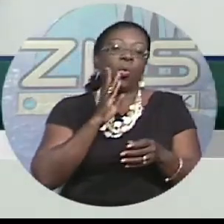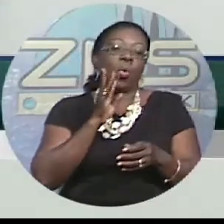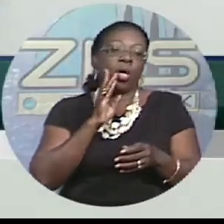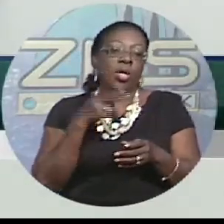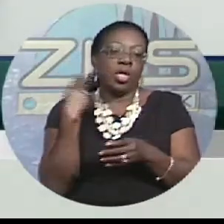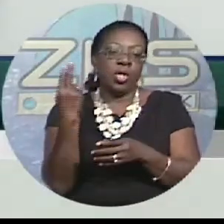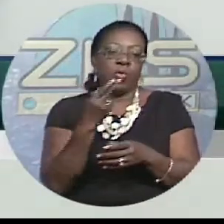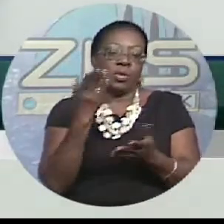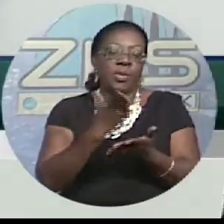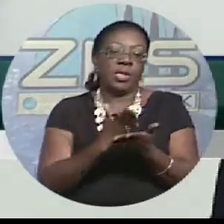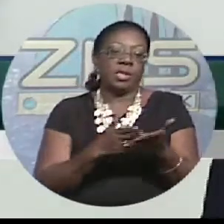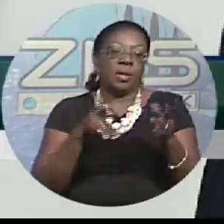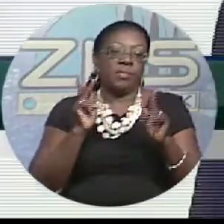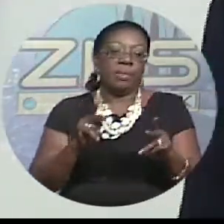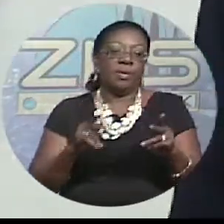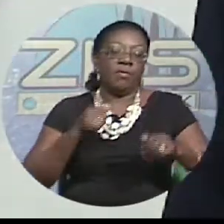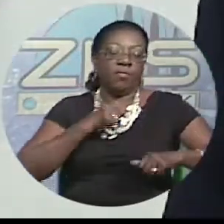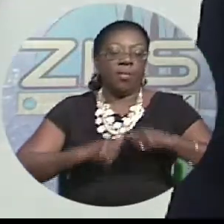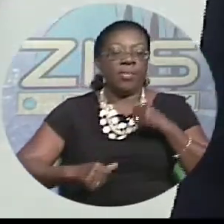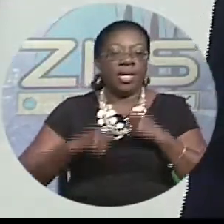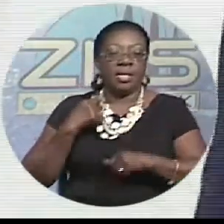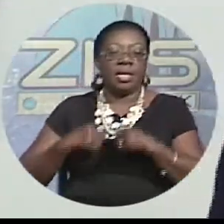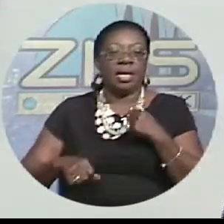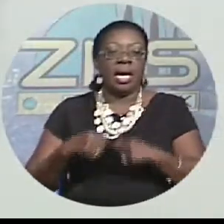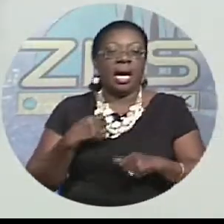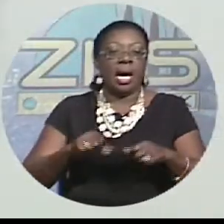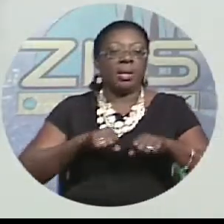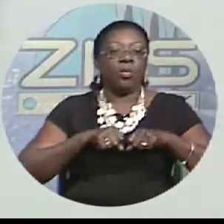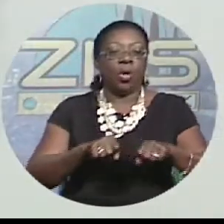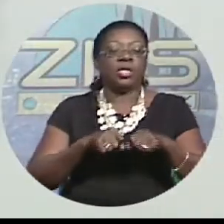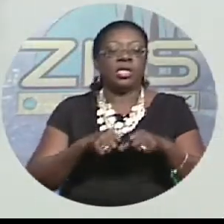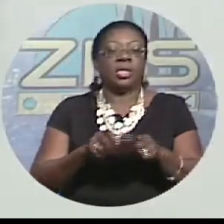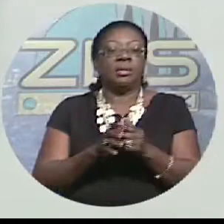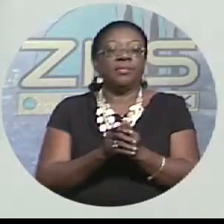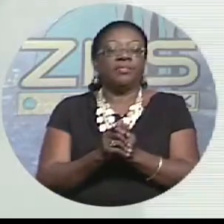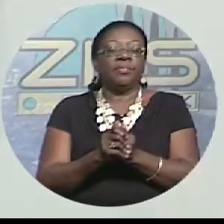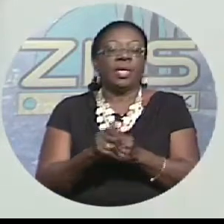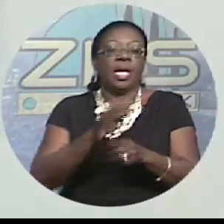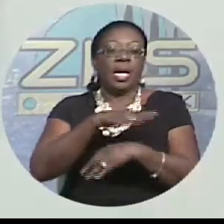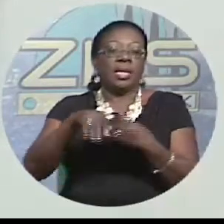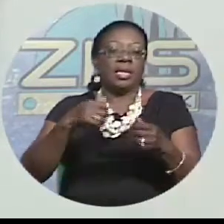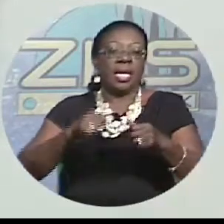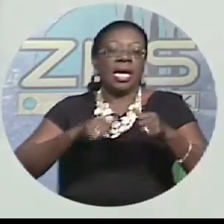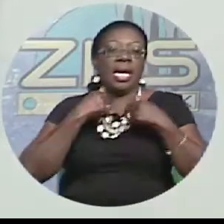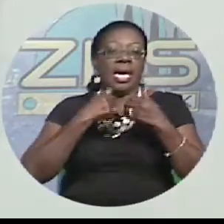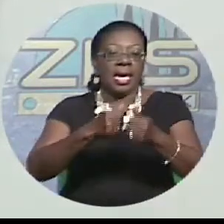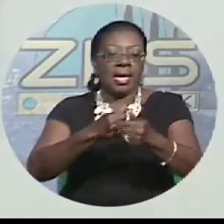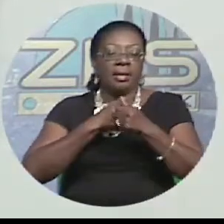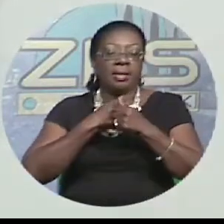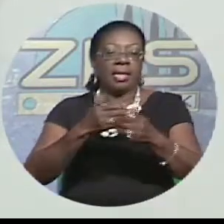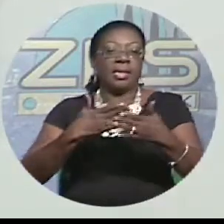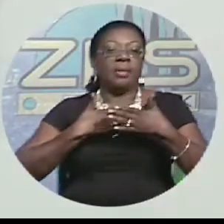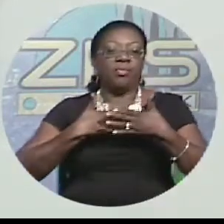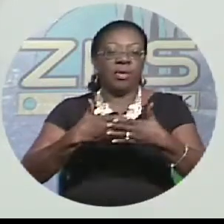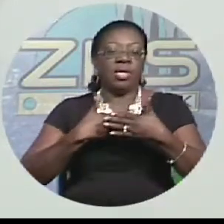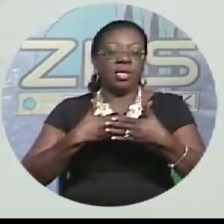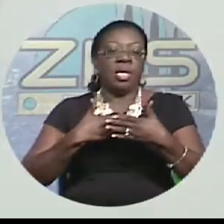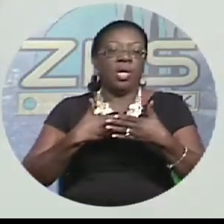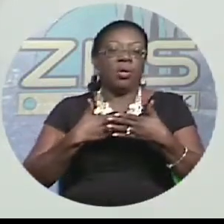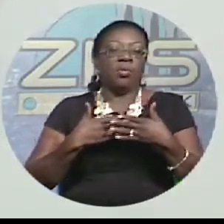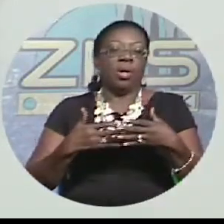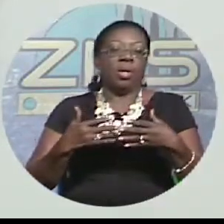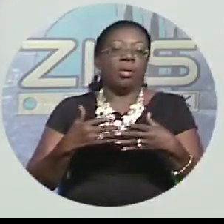by some residents for bathing and washing, and the air they breathe were